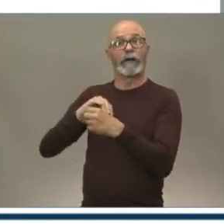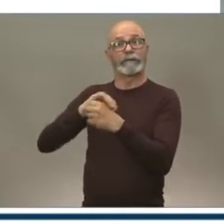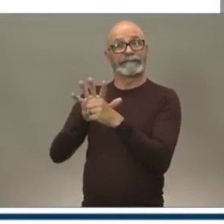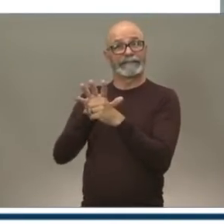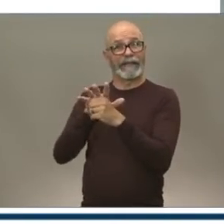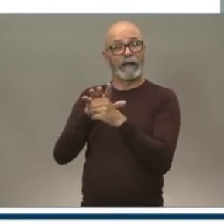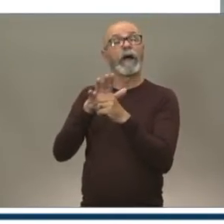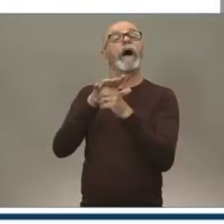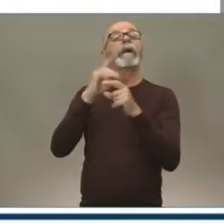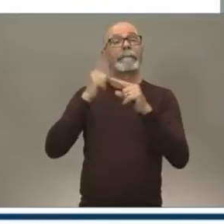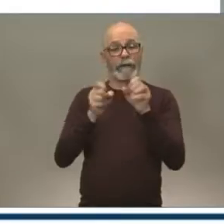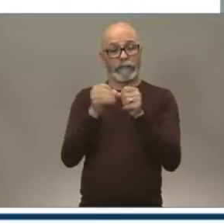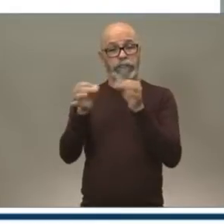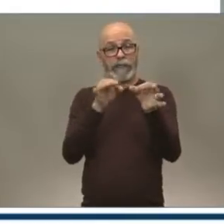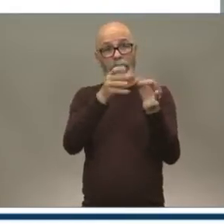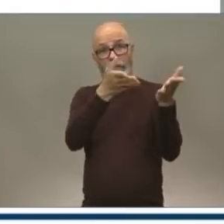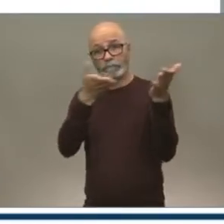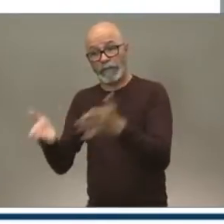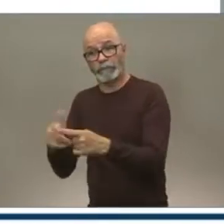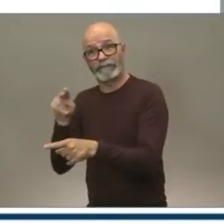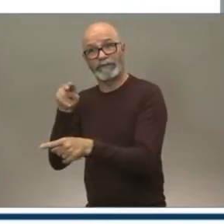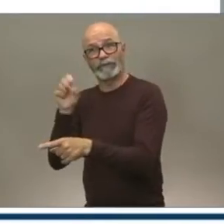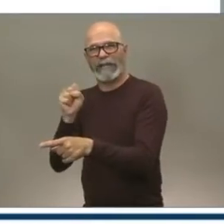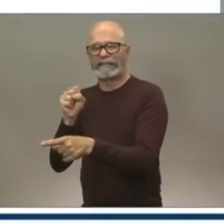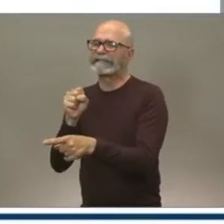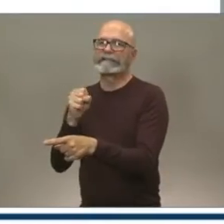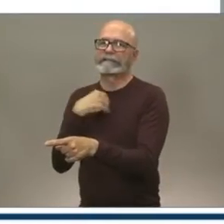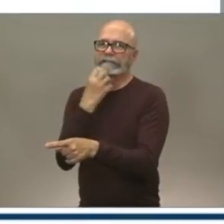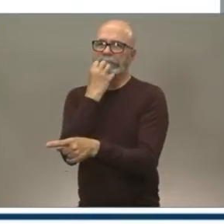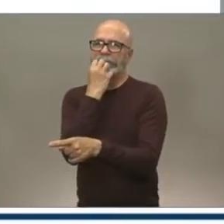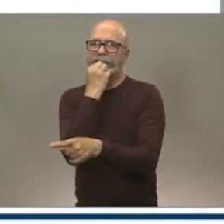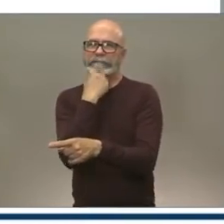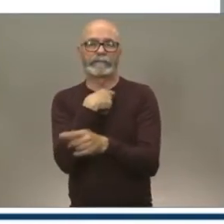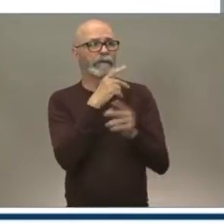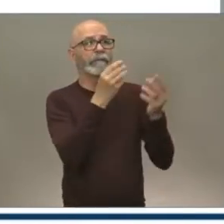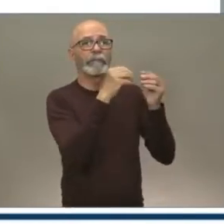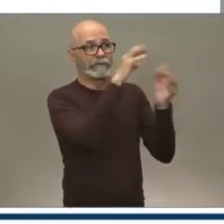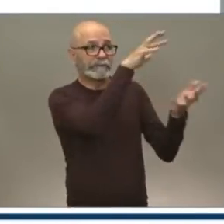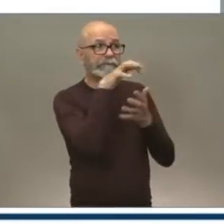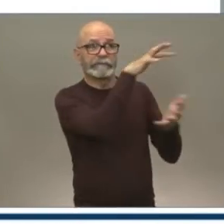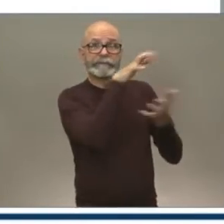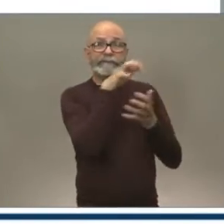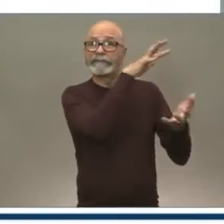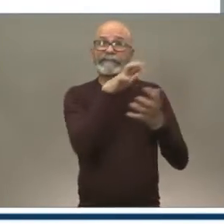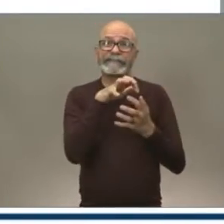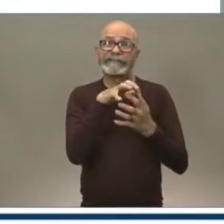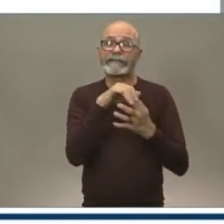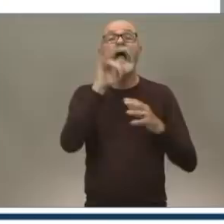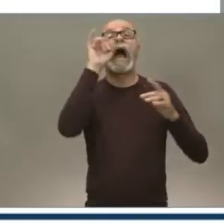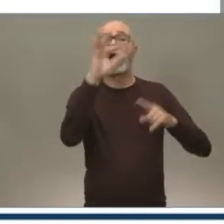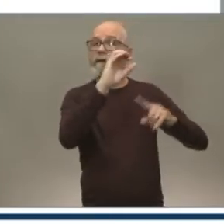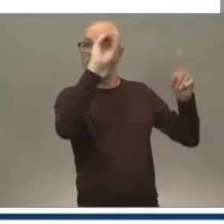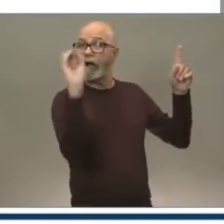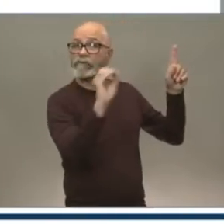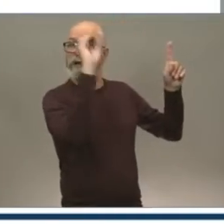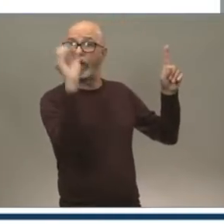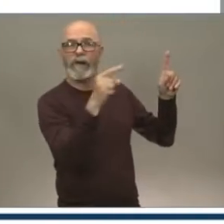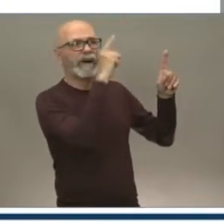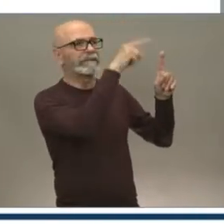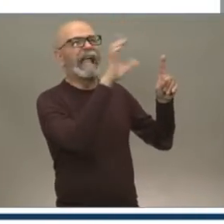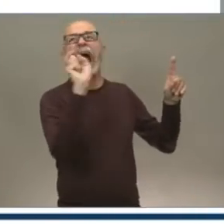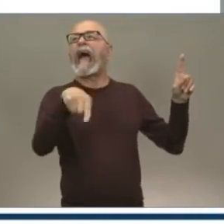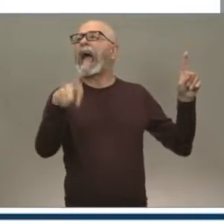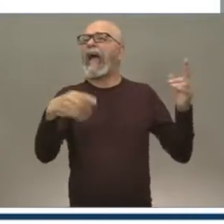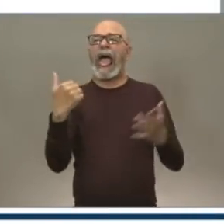we need to stay on track with our vaccine rollout. So we'll step up and help in other ways, but the volume that's been committed to